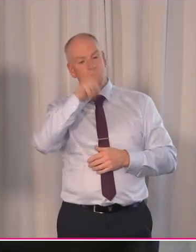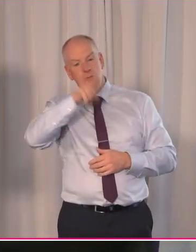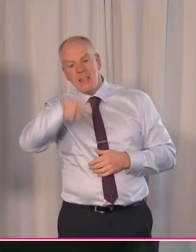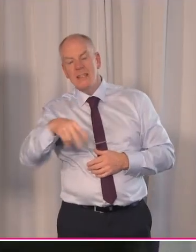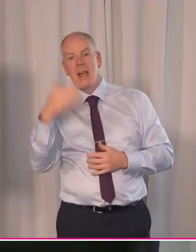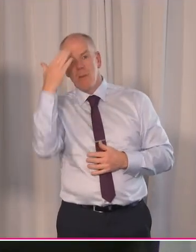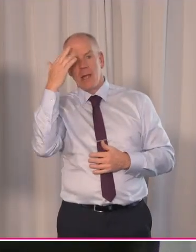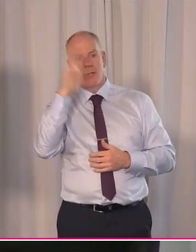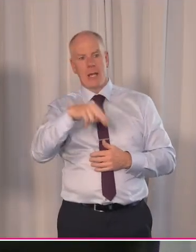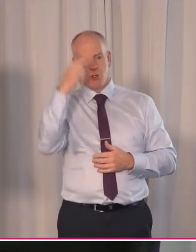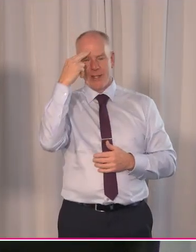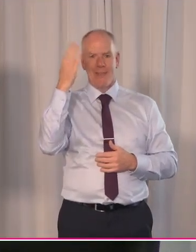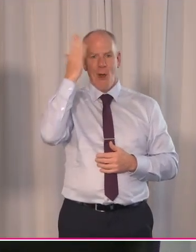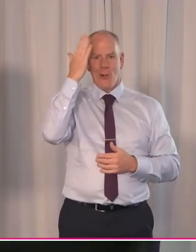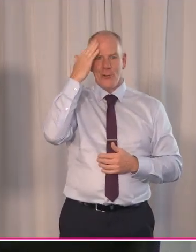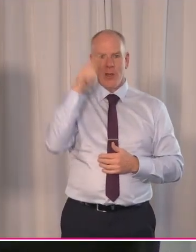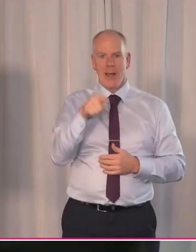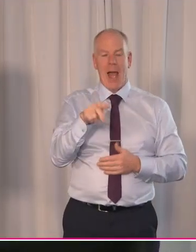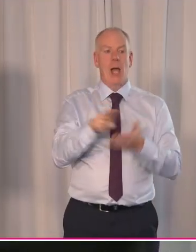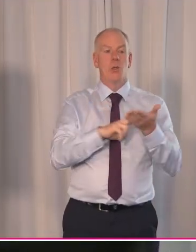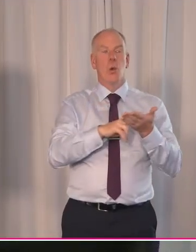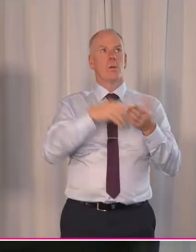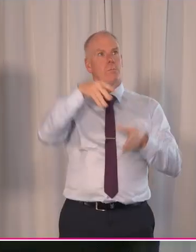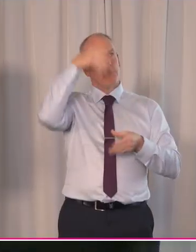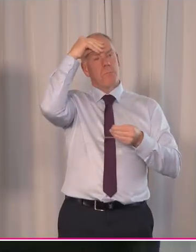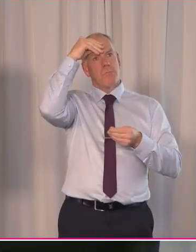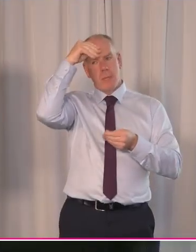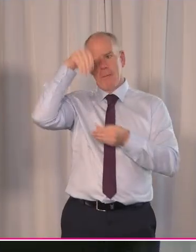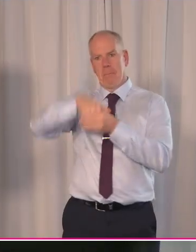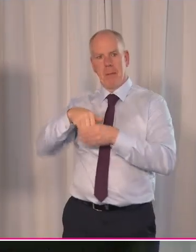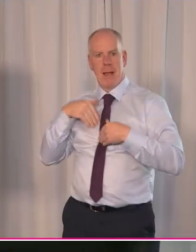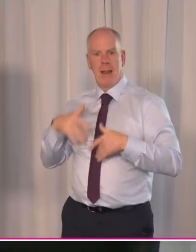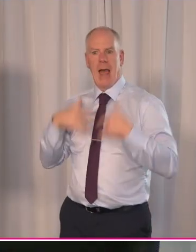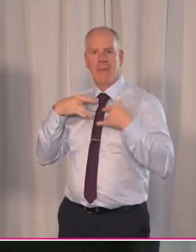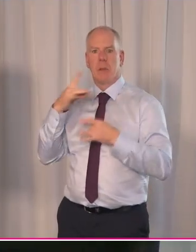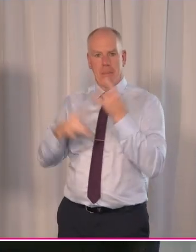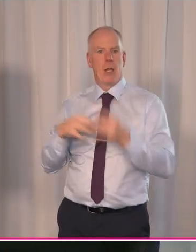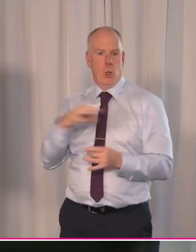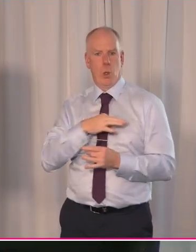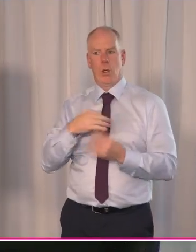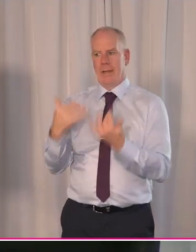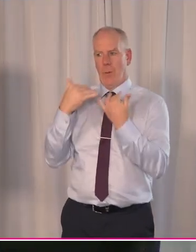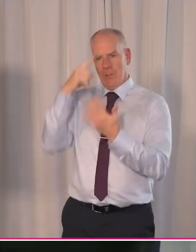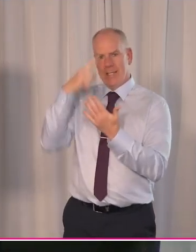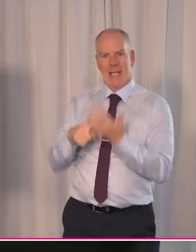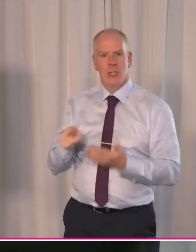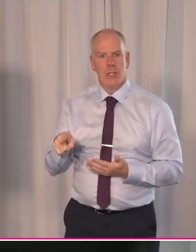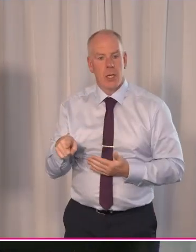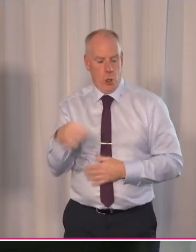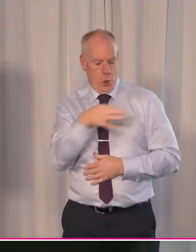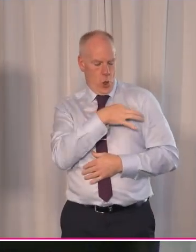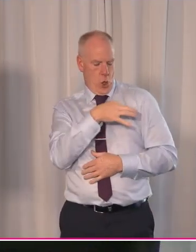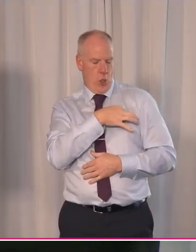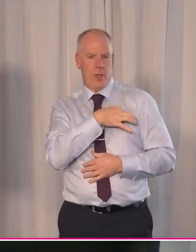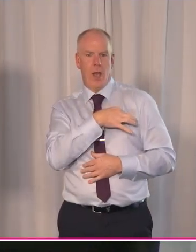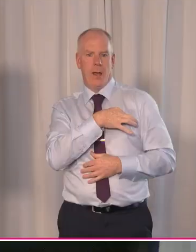and knowledge, and then to apply it to your own life to help you make good, informed decisions, with good being used in the sense